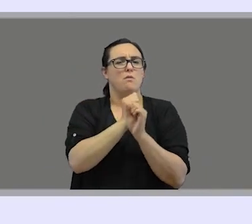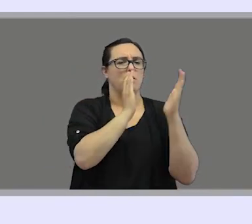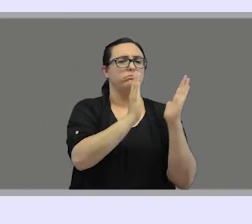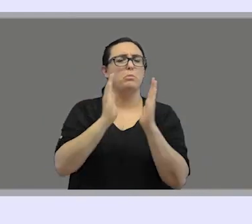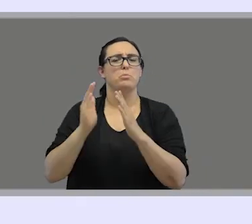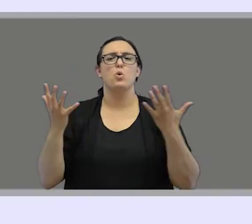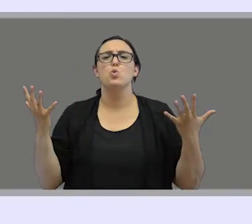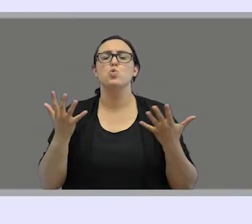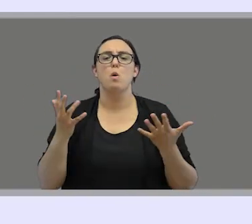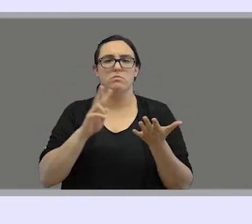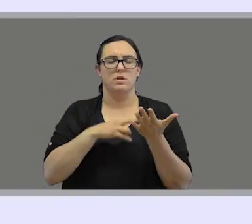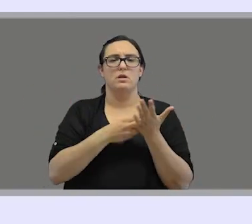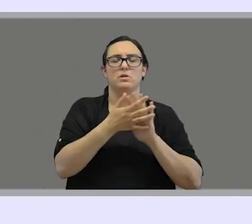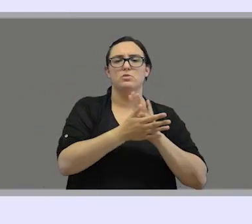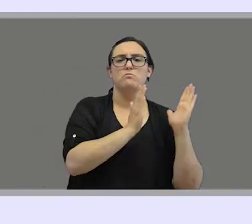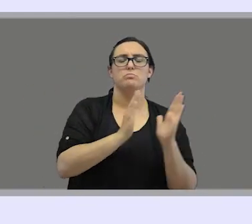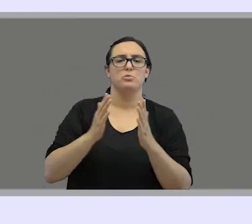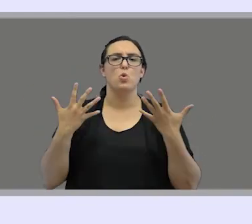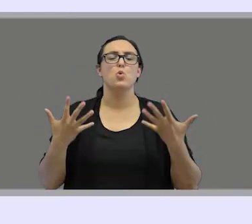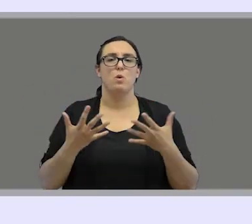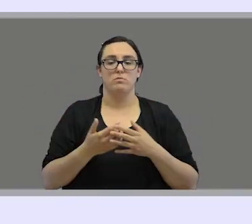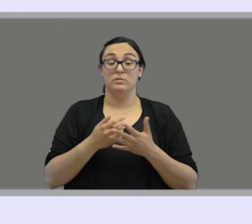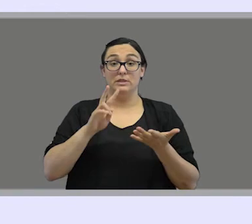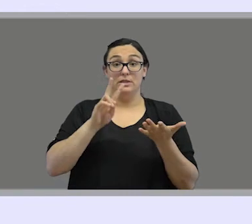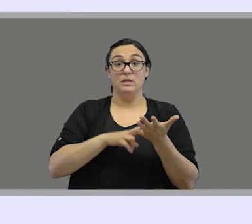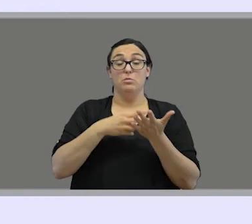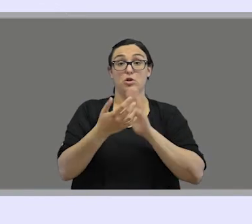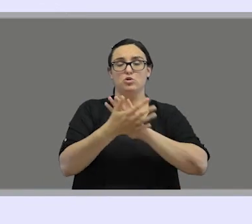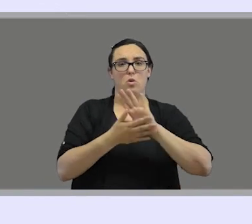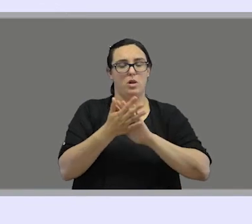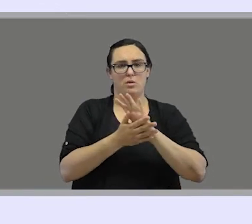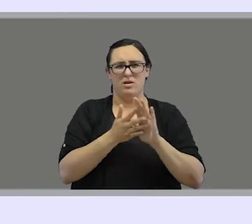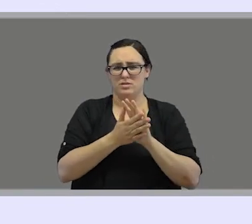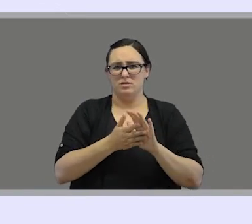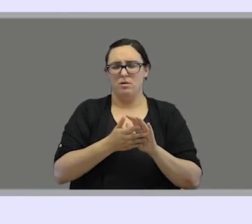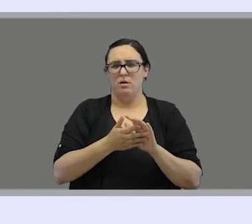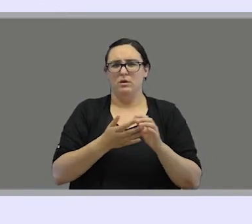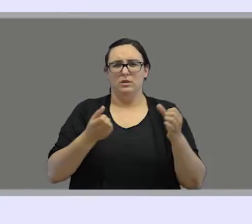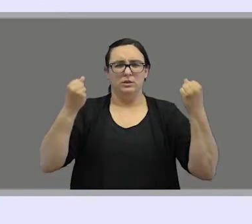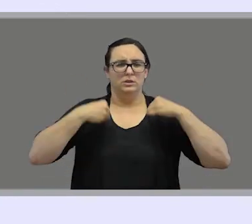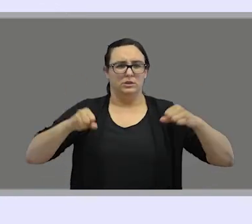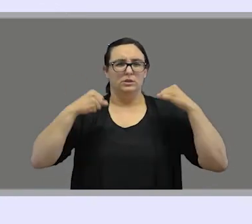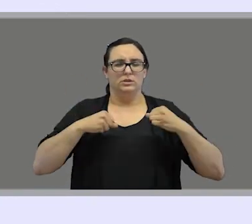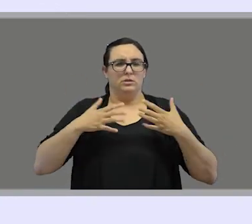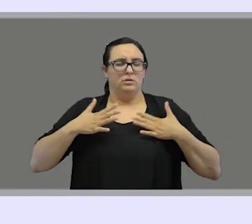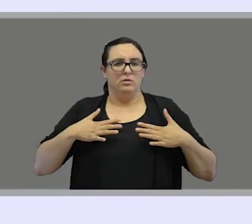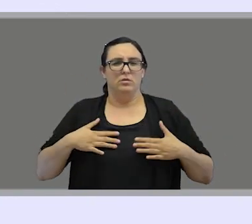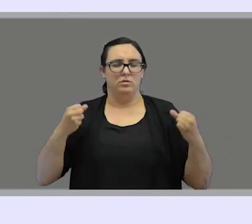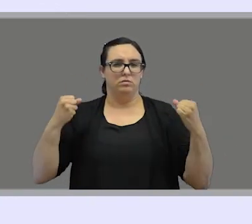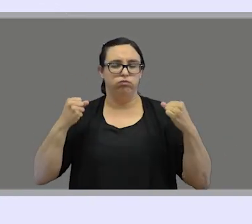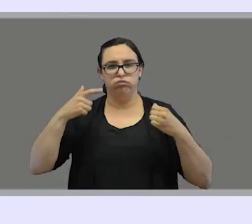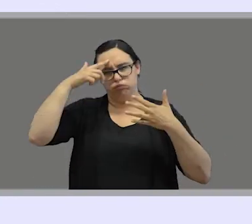interpreter. Sign language interpretation is a demanding task, both physically